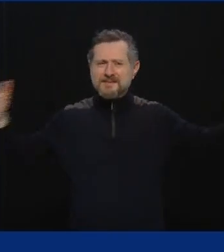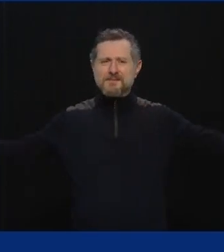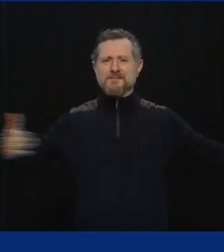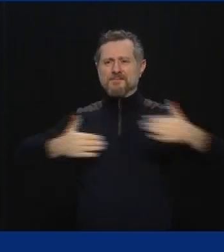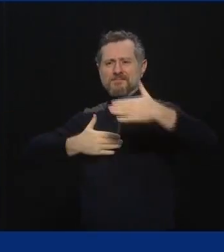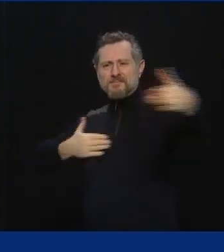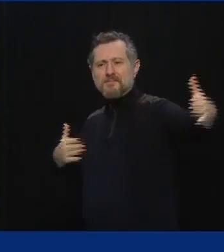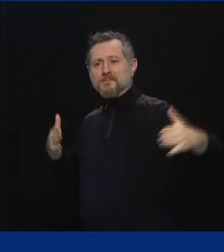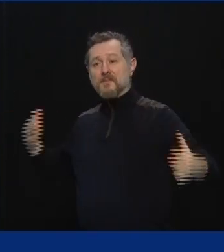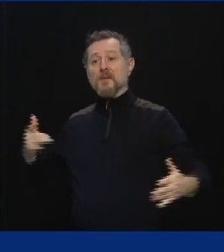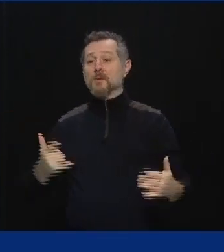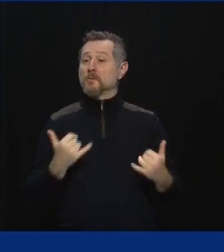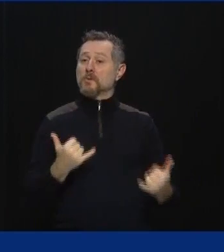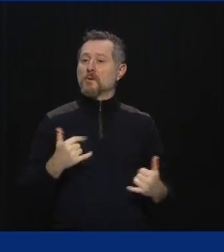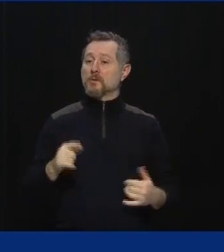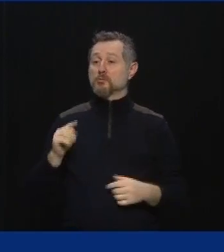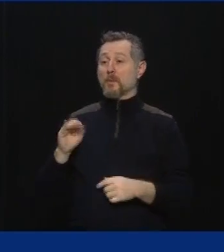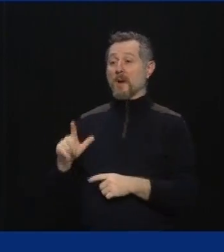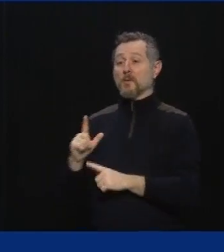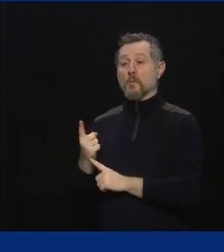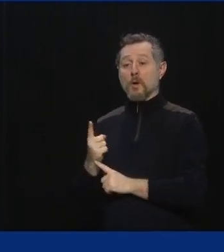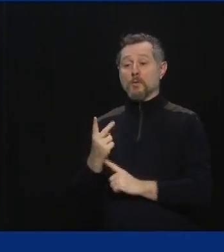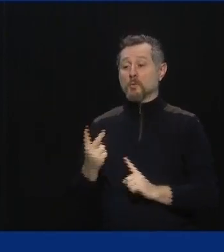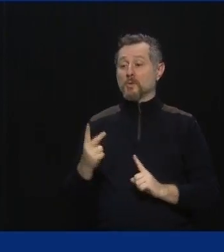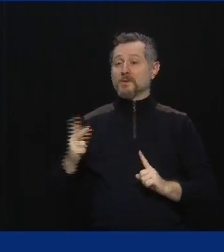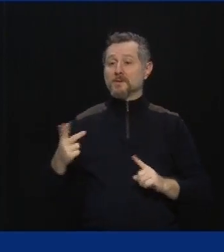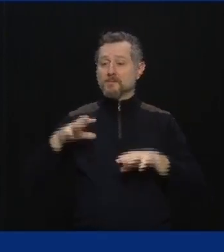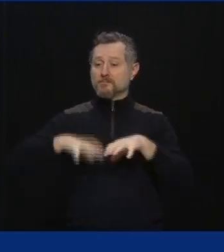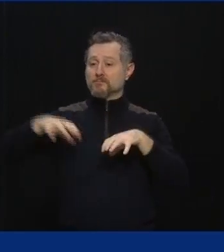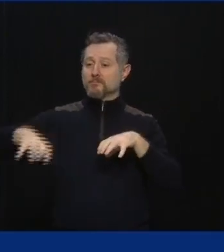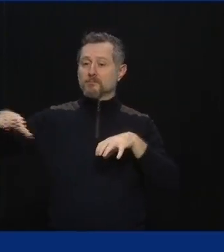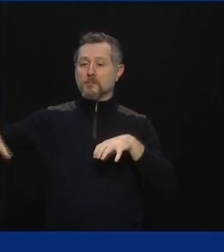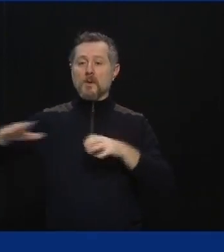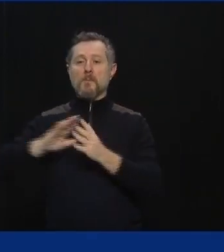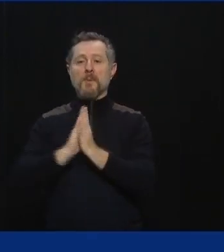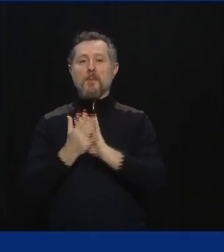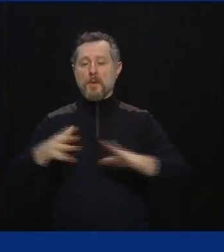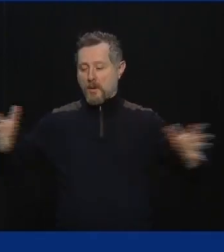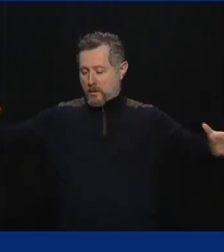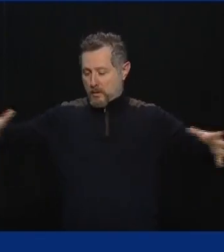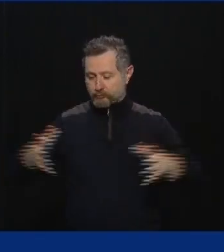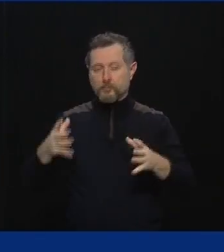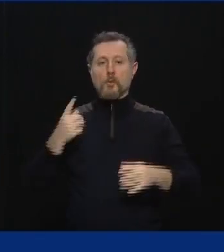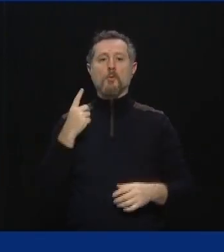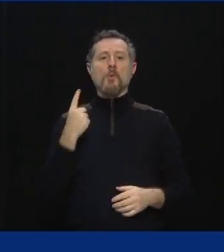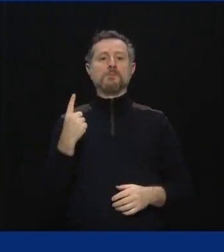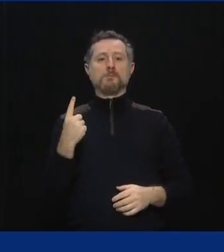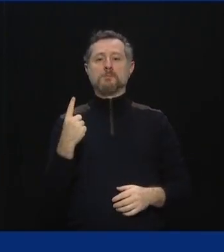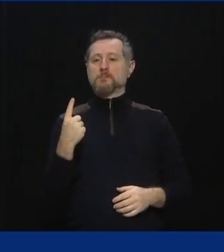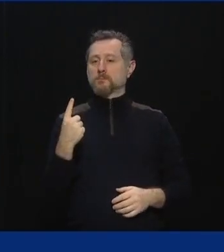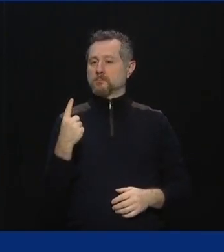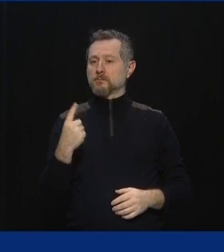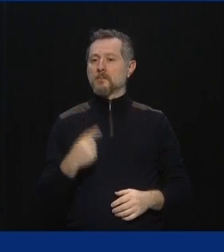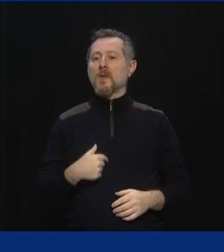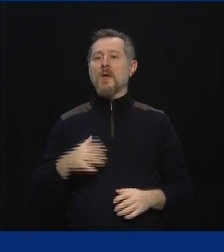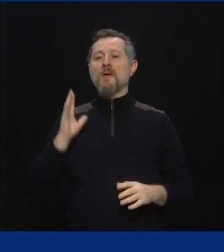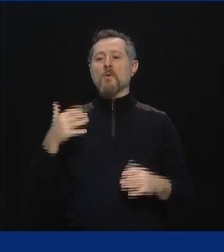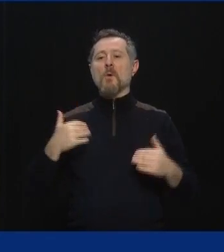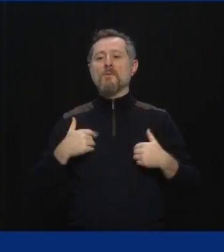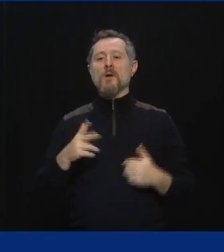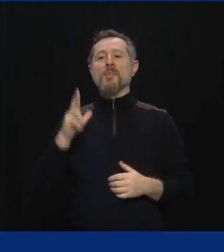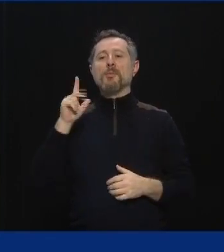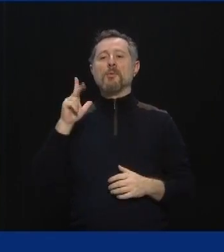Terminal 1, Terminal 2, and Terminal 3. That's big. That is a large space. And it'll have 23 new international